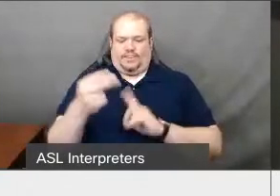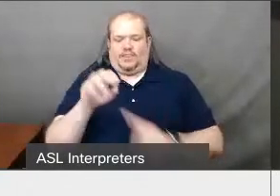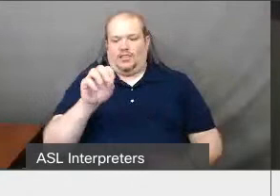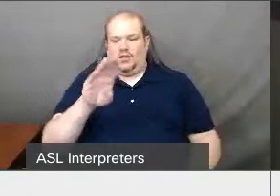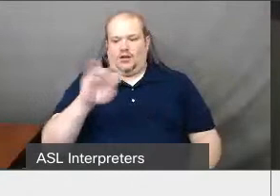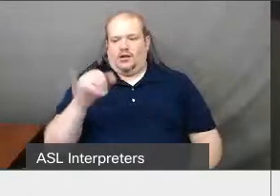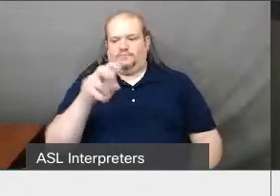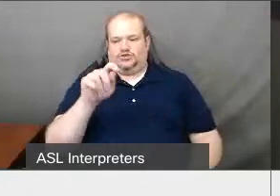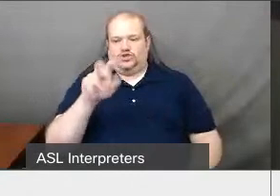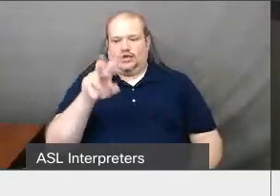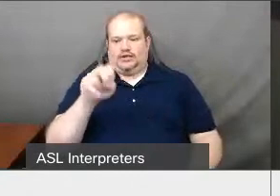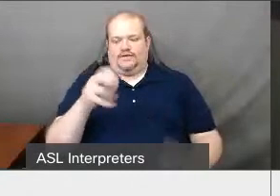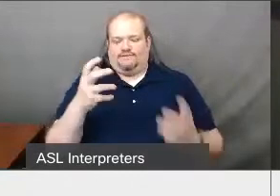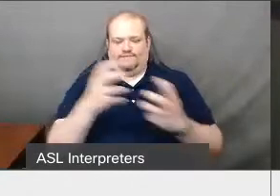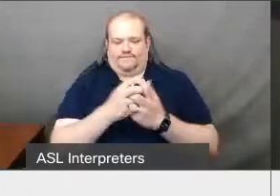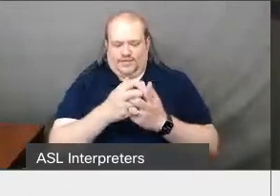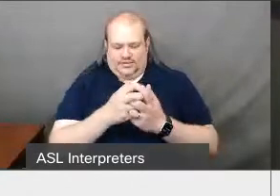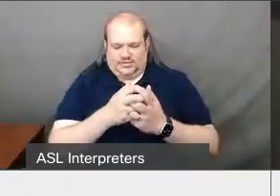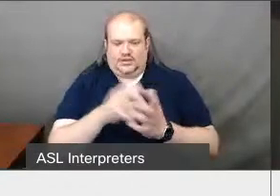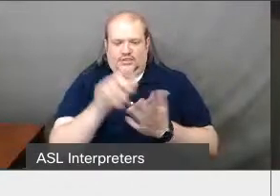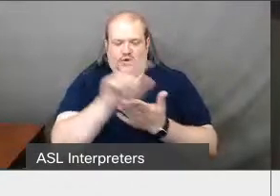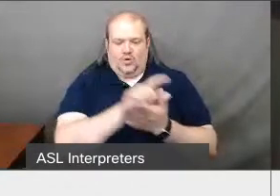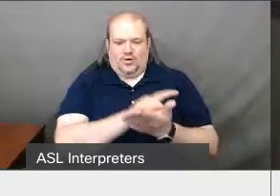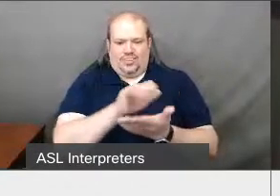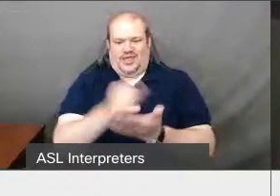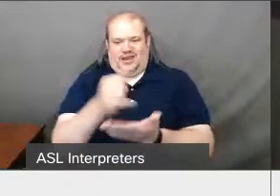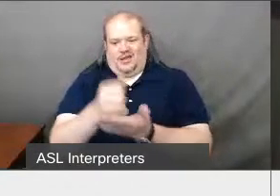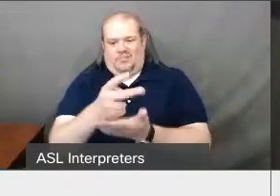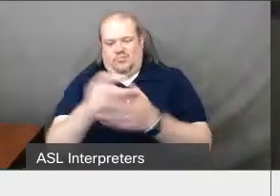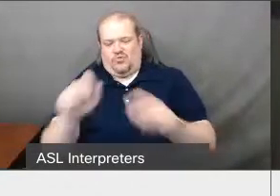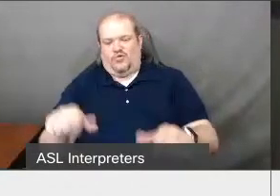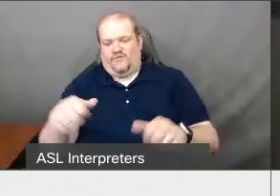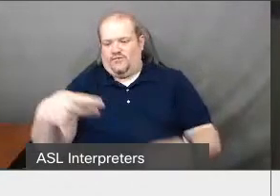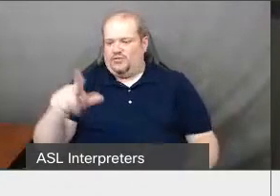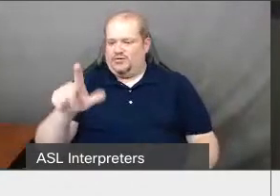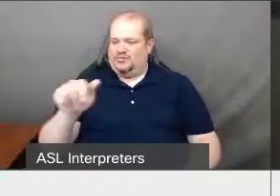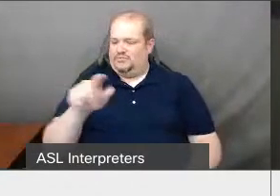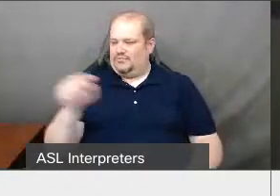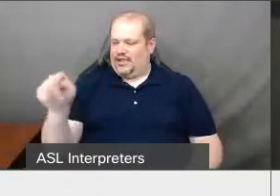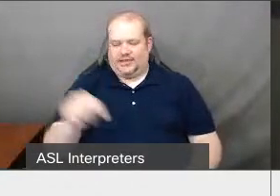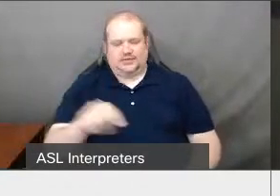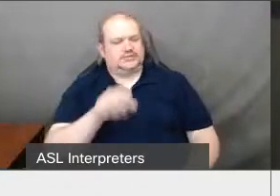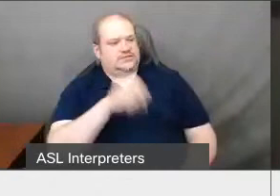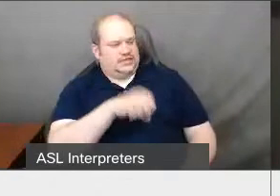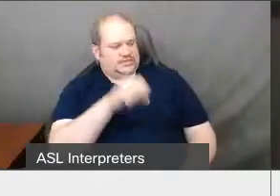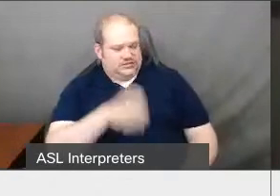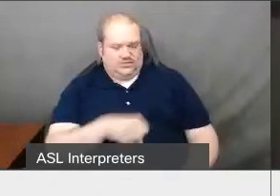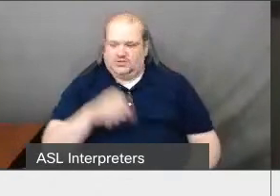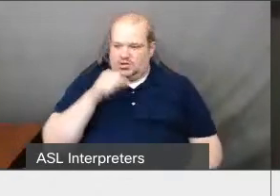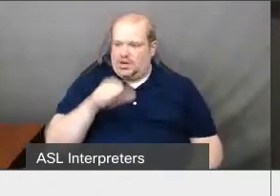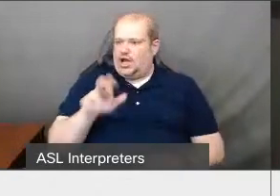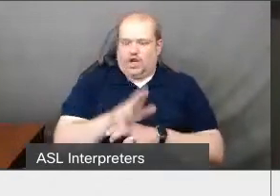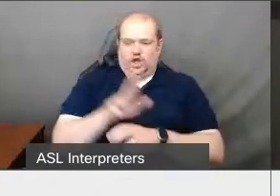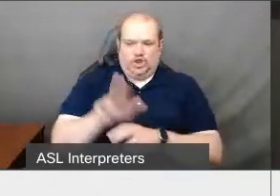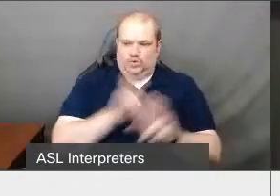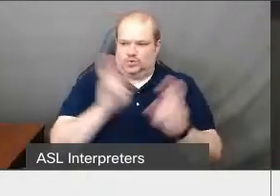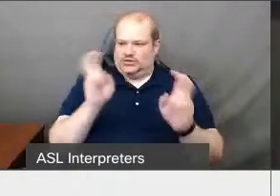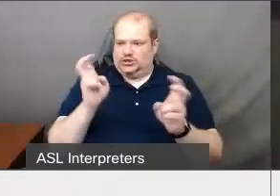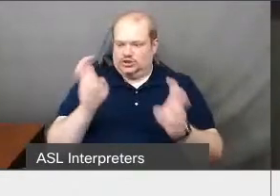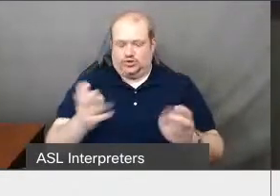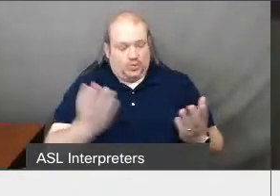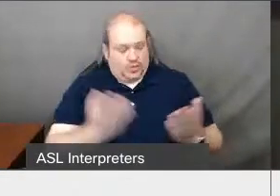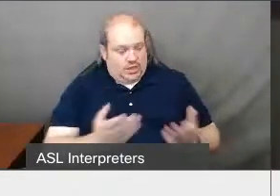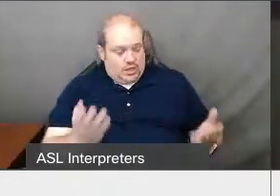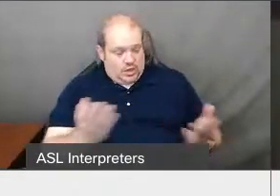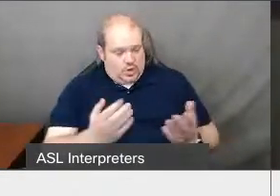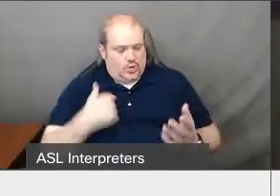ordinance. Therefore, it is an approvable plat. Correct. It's not a use issue. It's not a use issue. Correct. Okay. So here what we